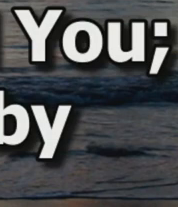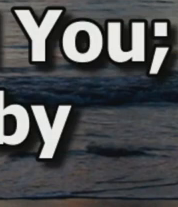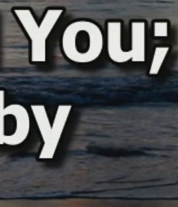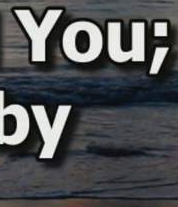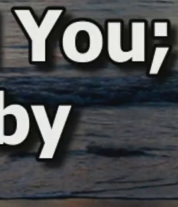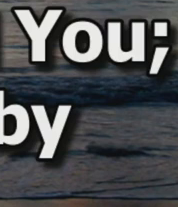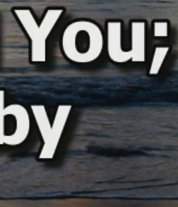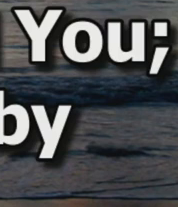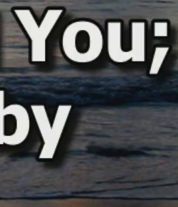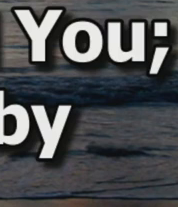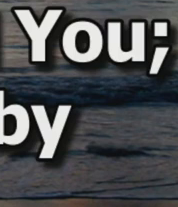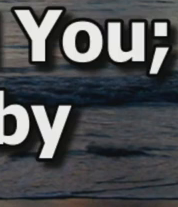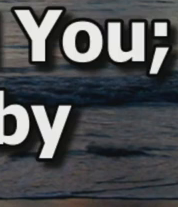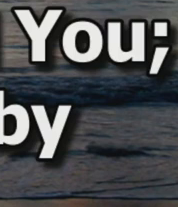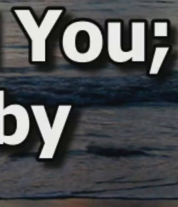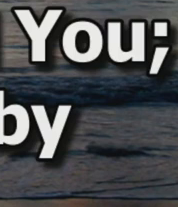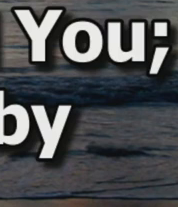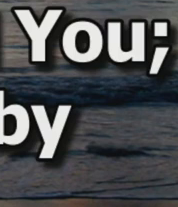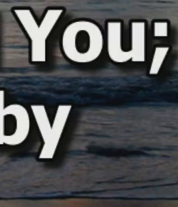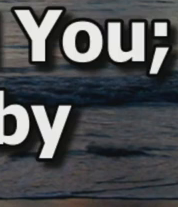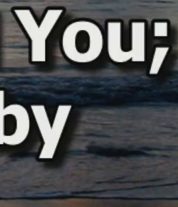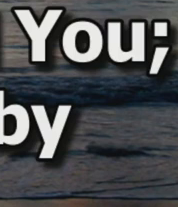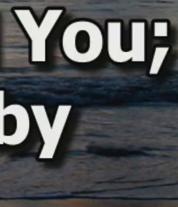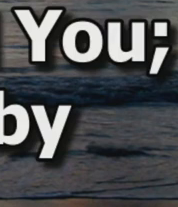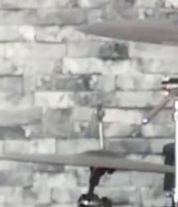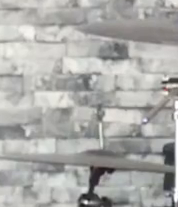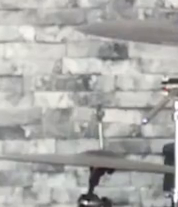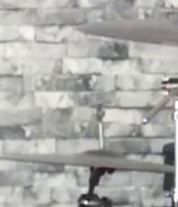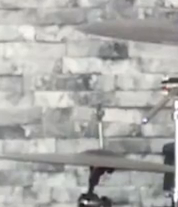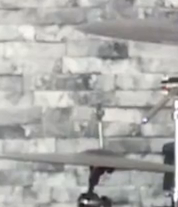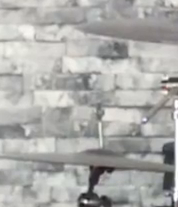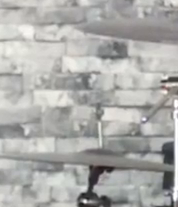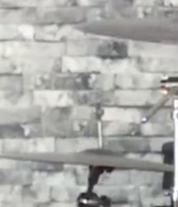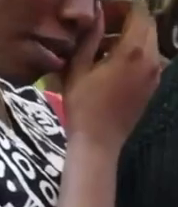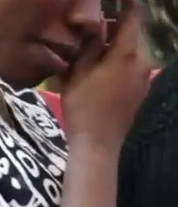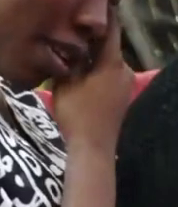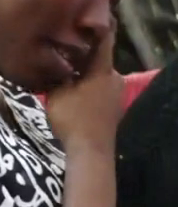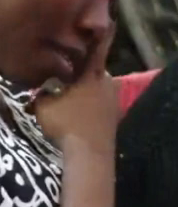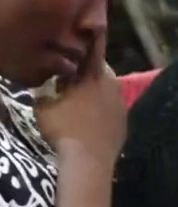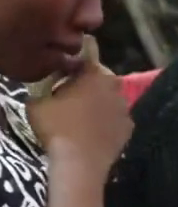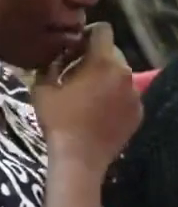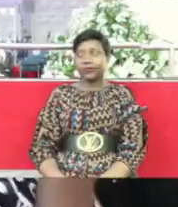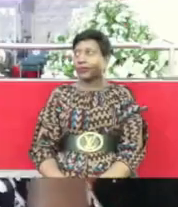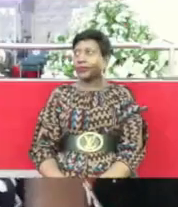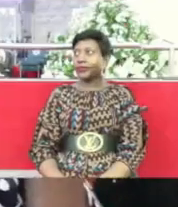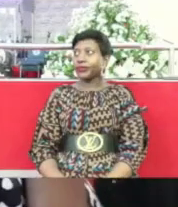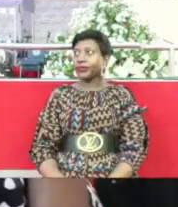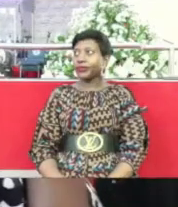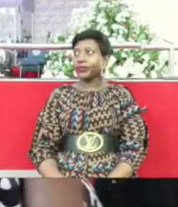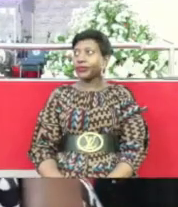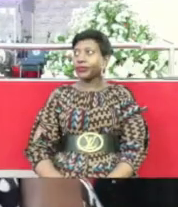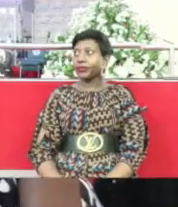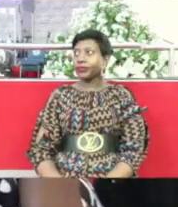sio mende. I'm not a cockroach. Mimi sio mende. Mwambie jirani yako, demogore. That's normally what they used to say where I come